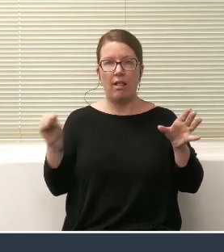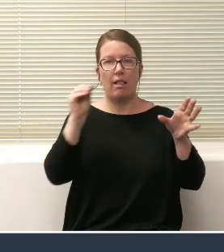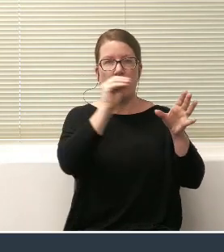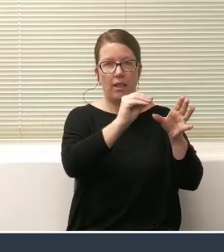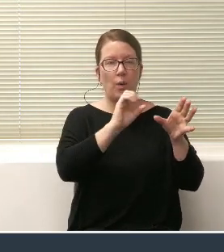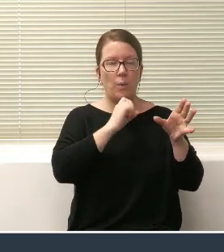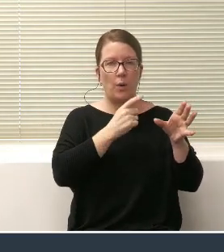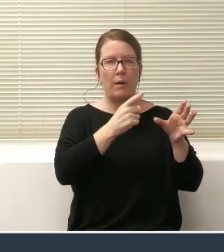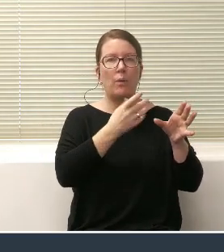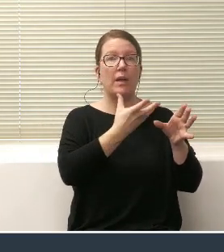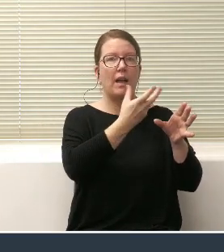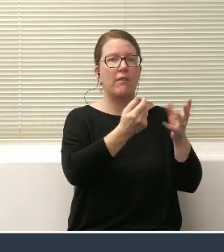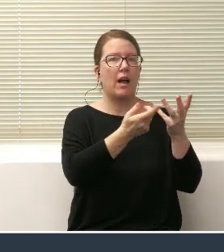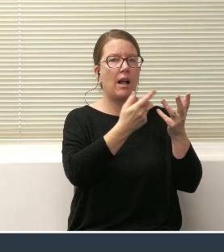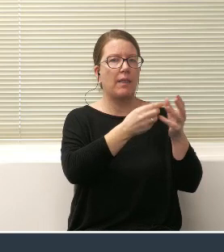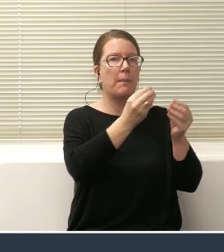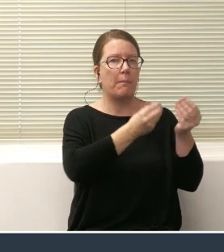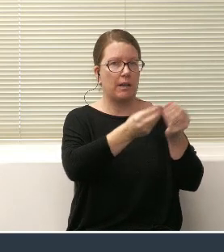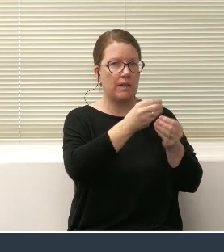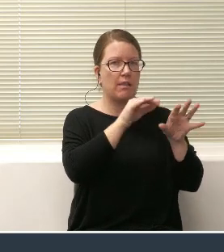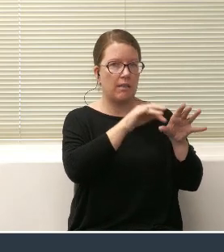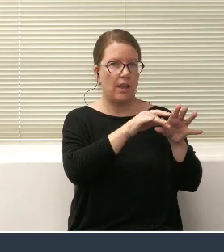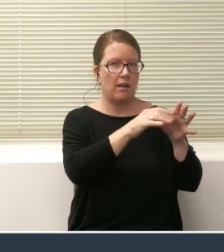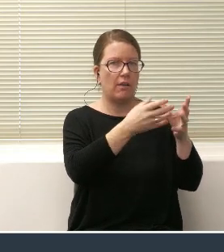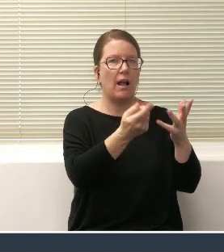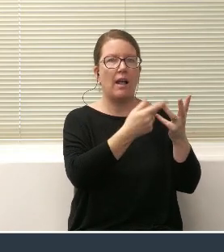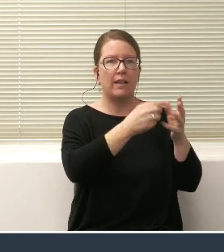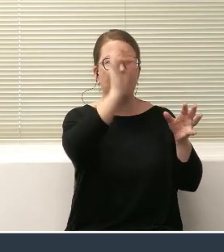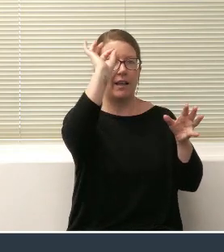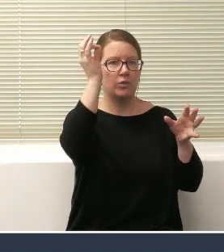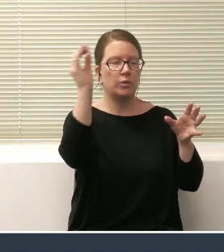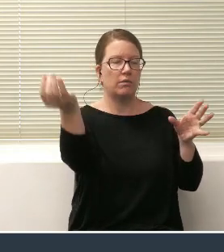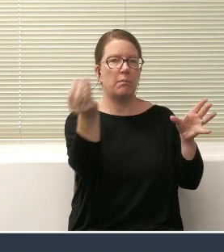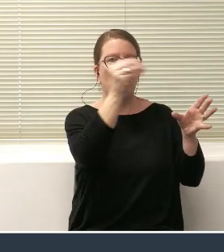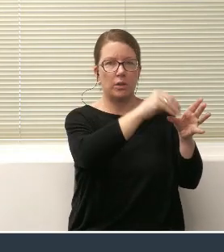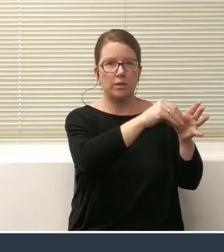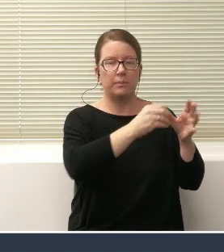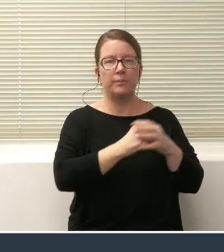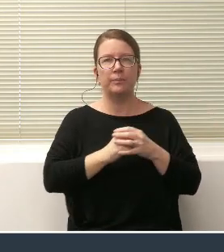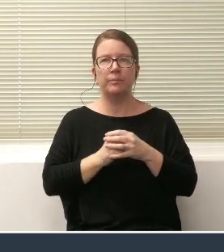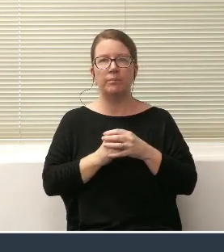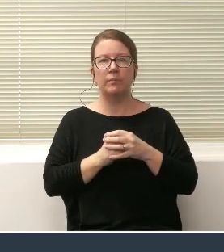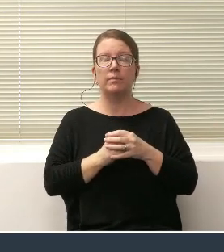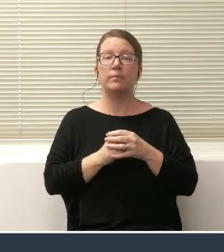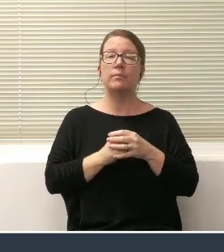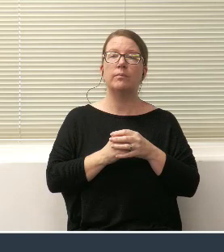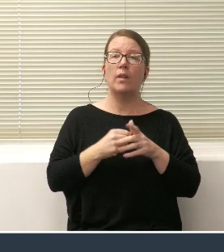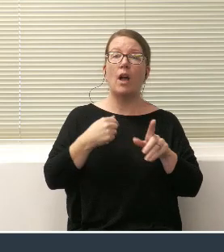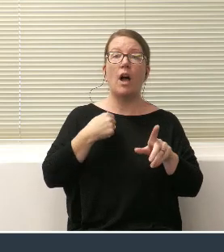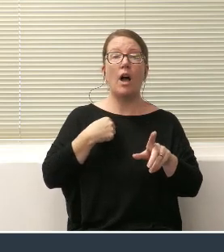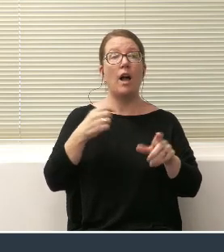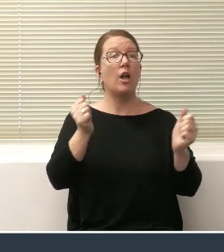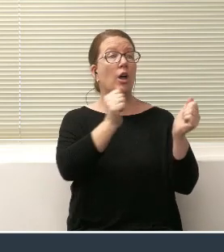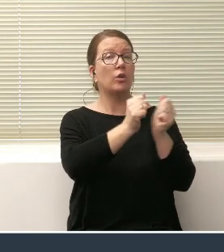are developing alongside other regional councils. Councillor Simpson. Yeah, through you, Madam Mayor, I concur